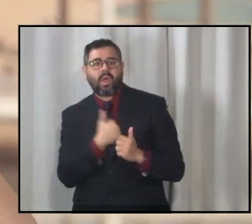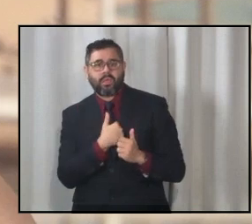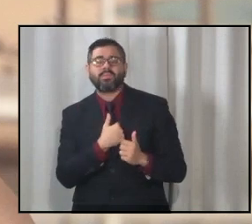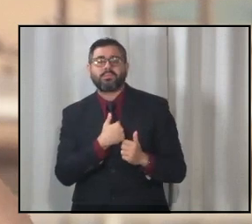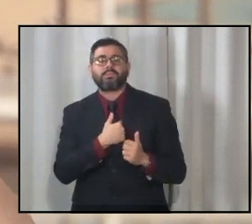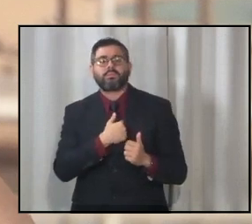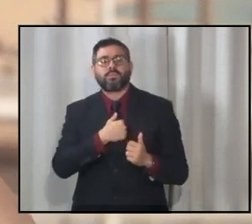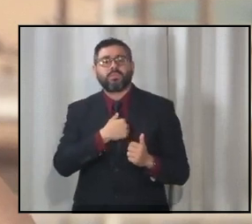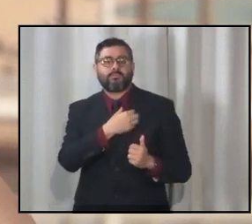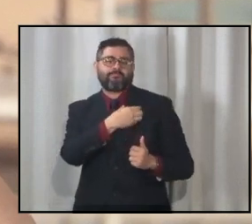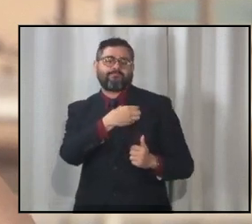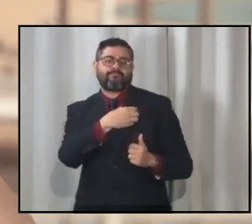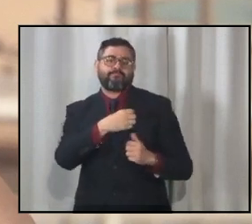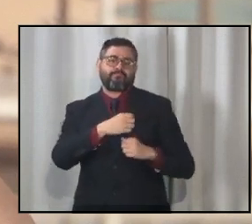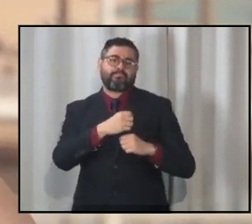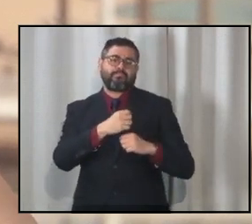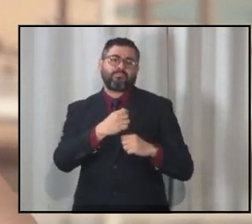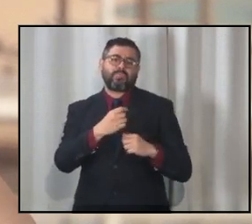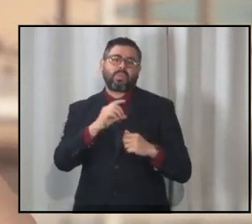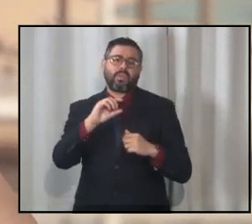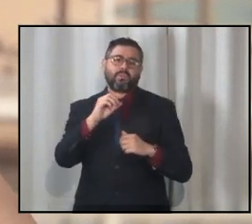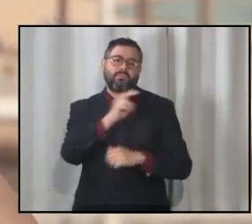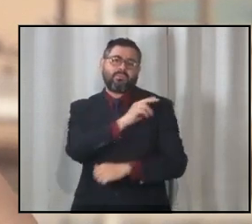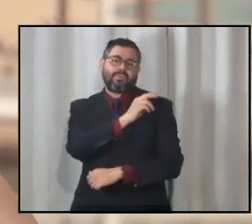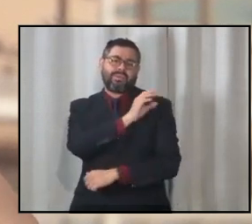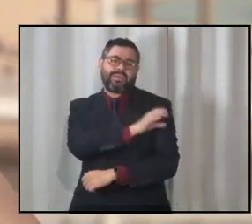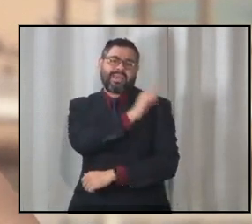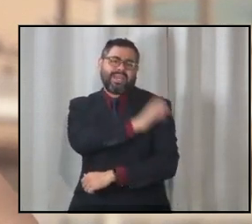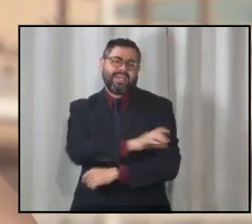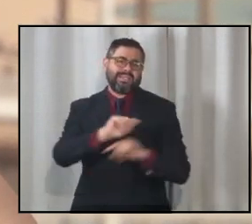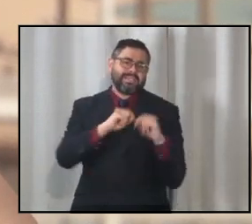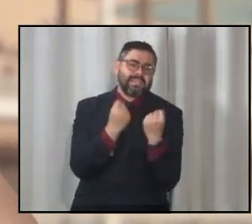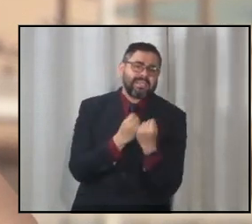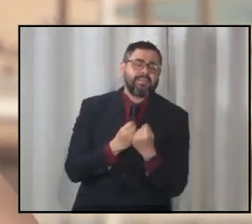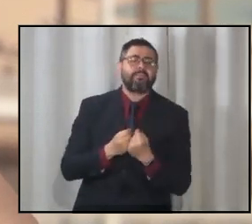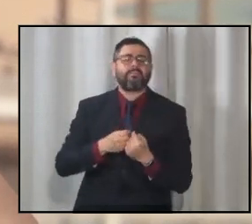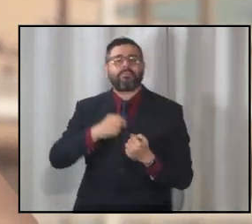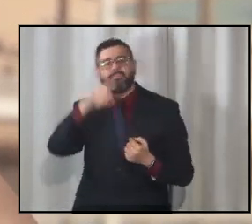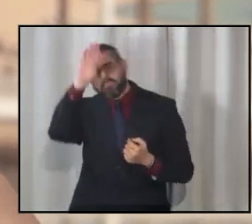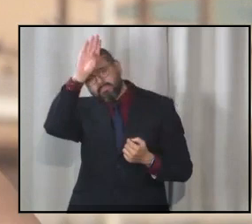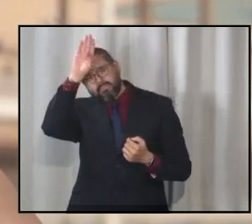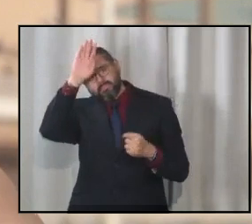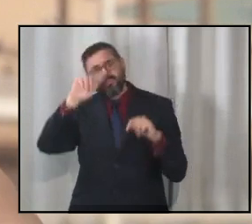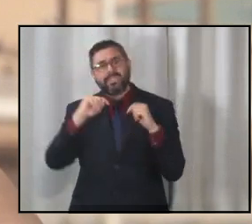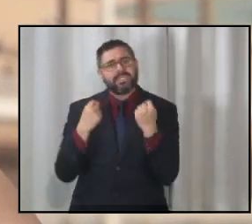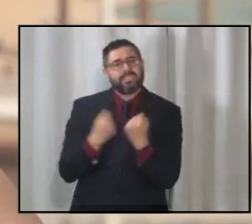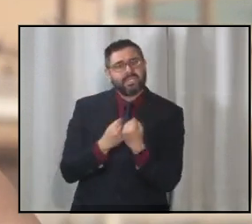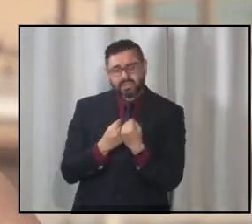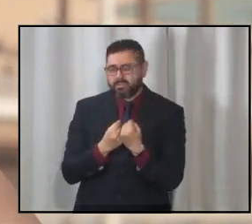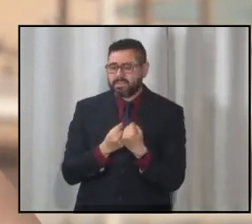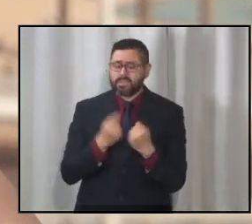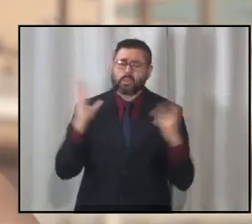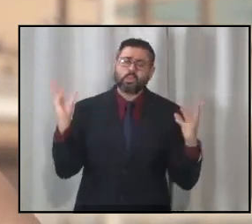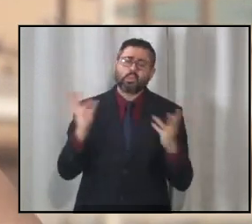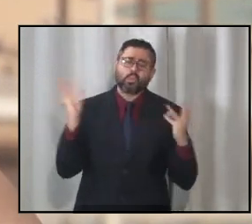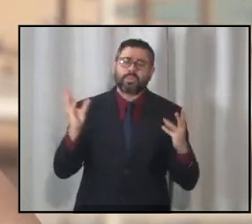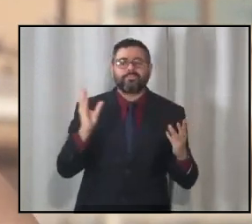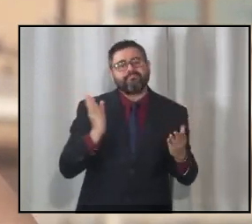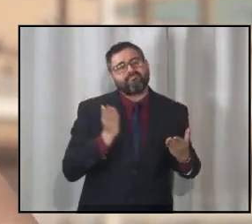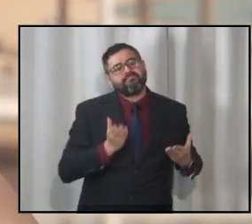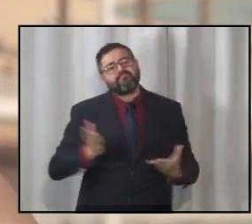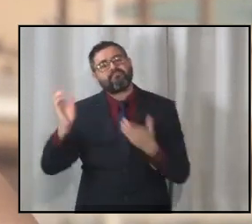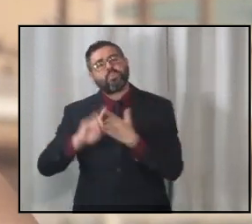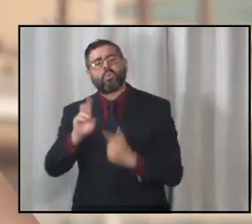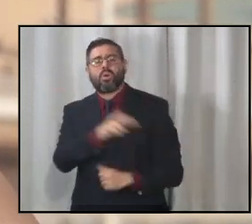paramedic team, we had our police department there. We were able to get him over to the hospital, make sure that he